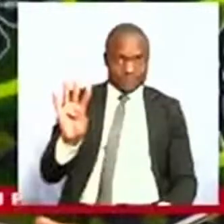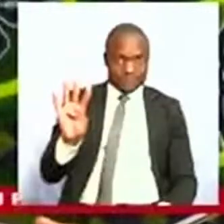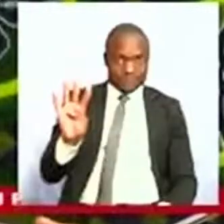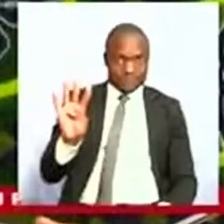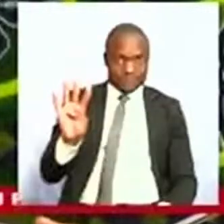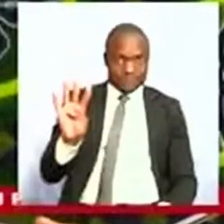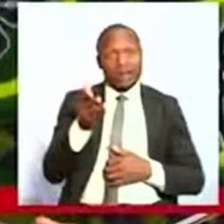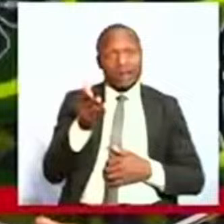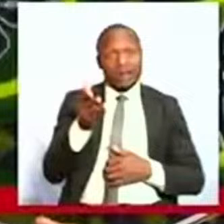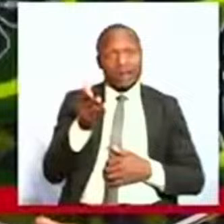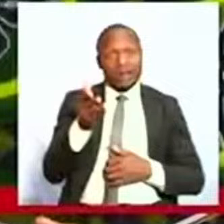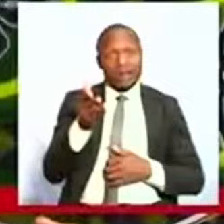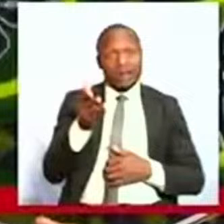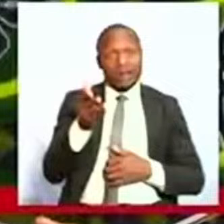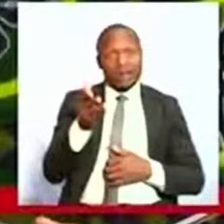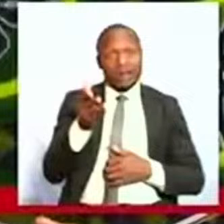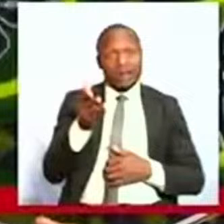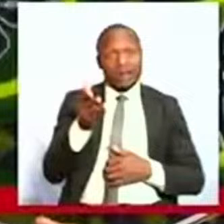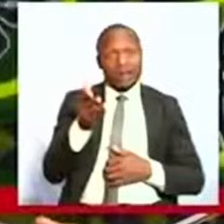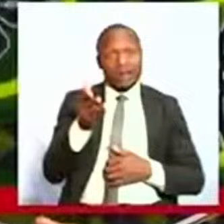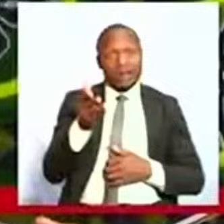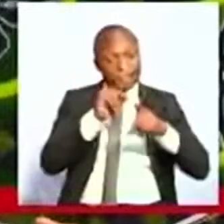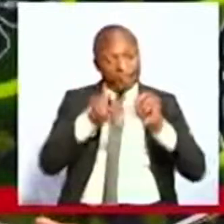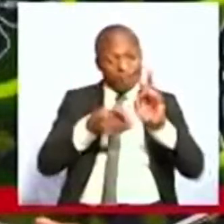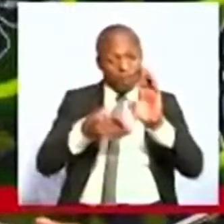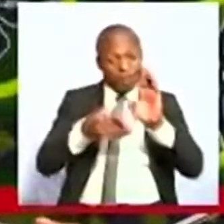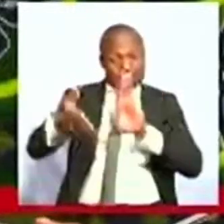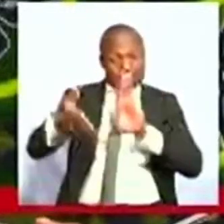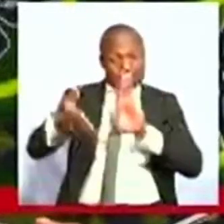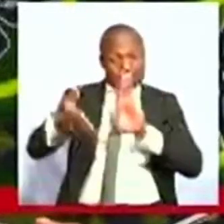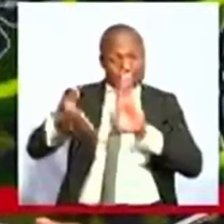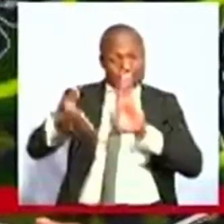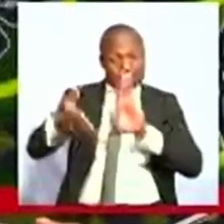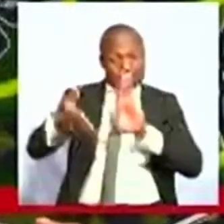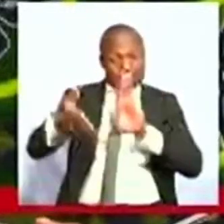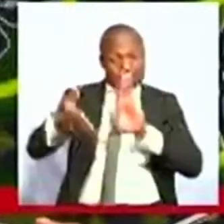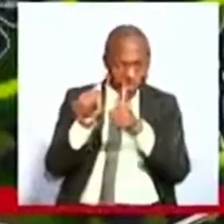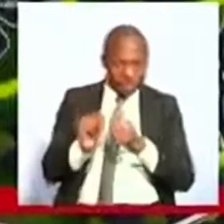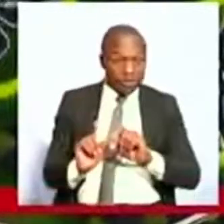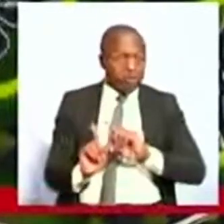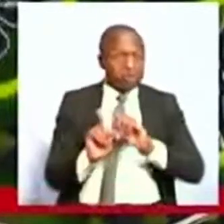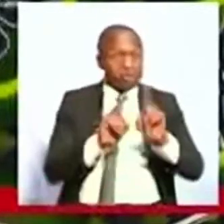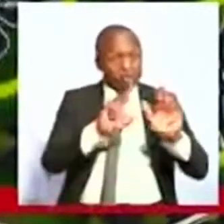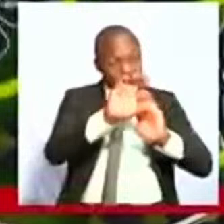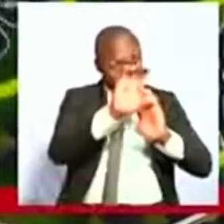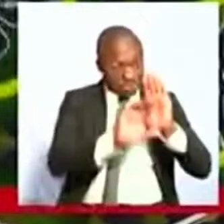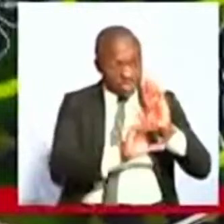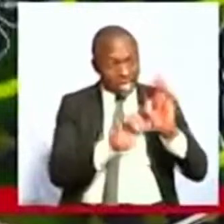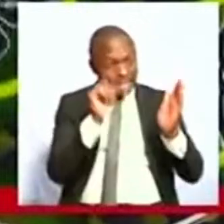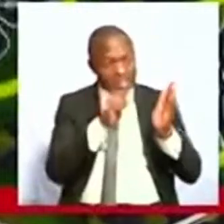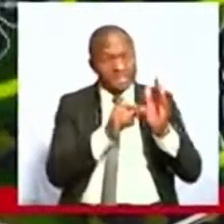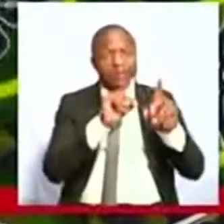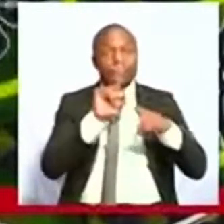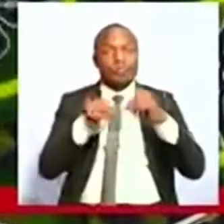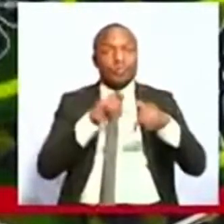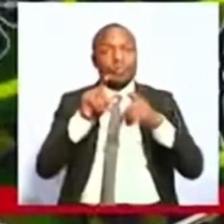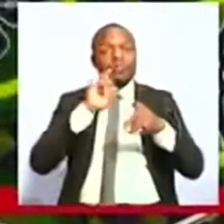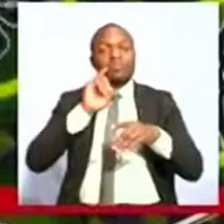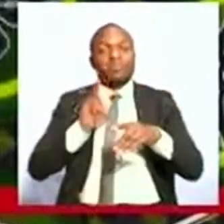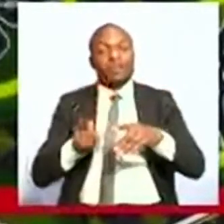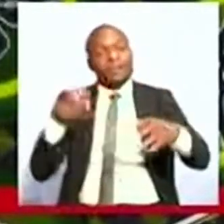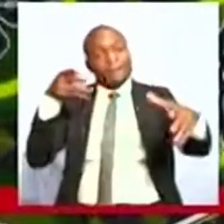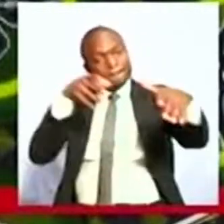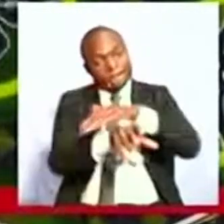an act. Then we say, oh, you go to your penal codes, you go to your constitution, these people should be just put in